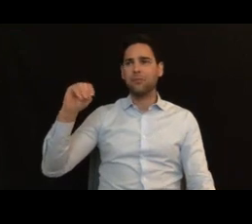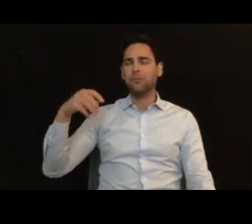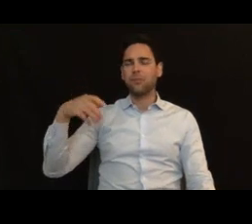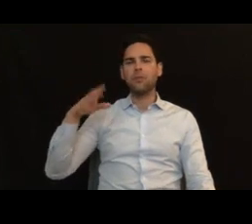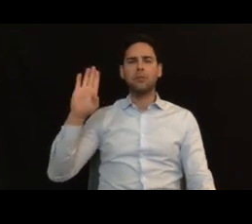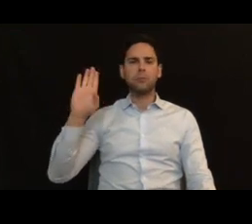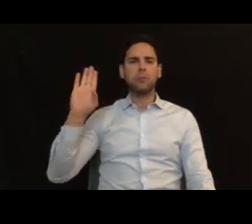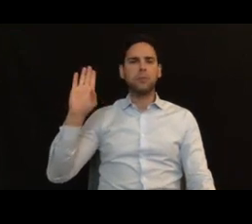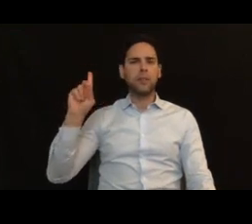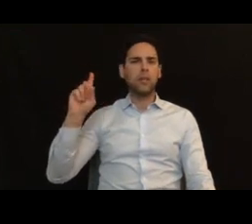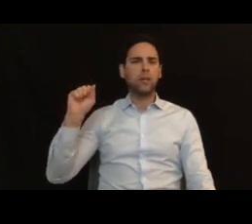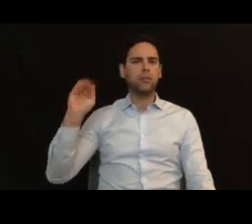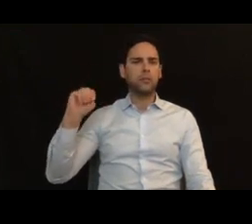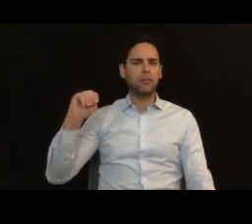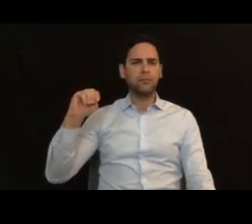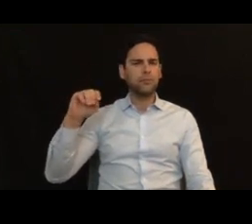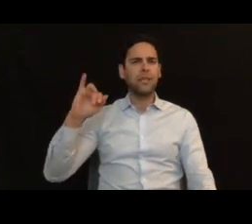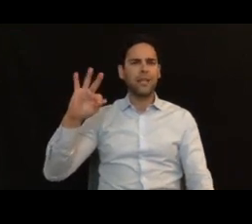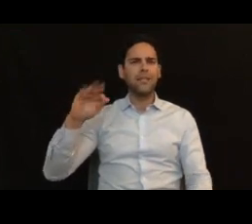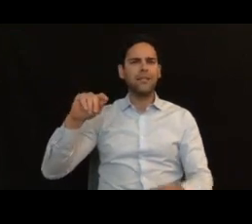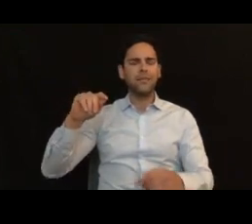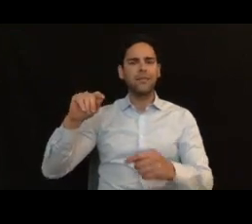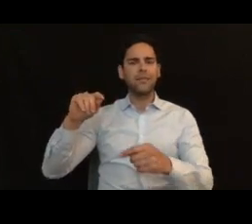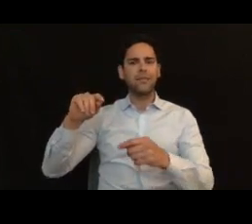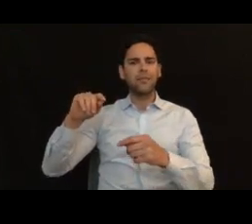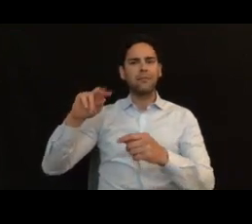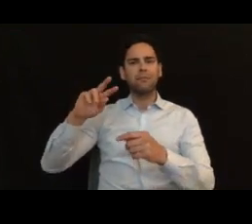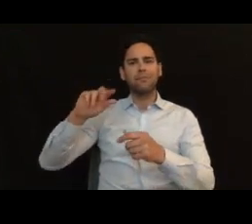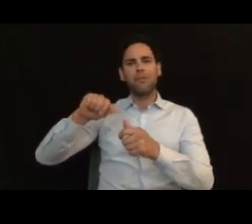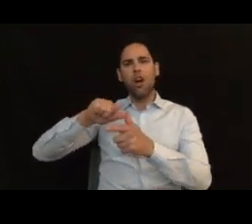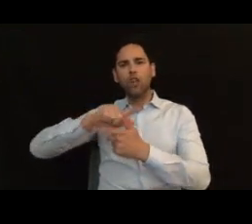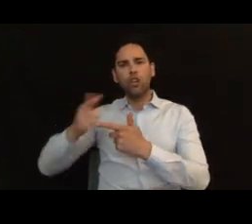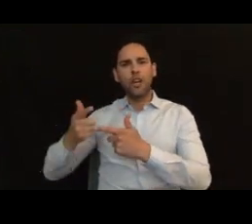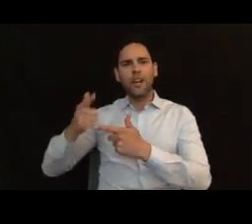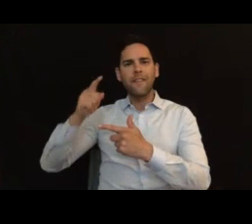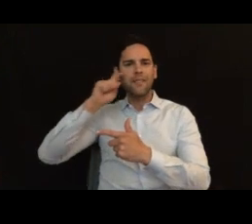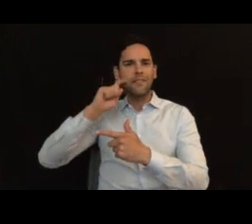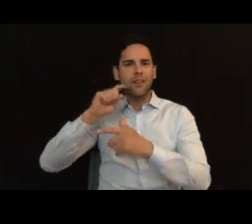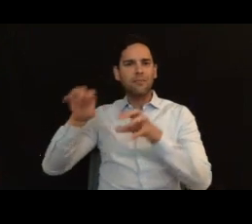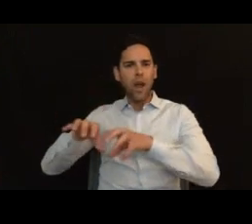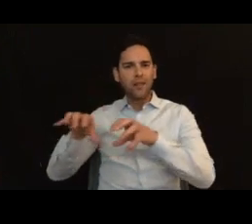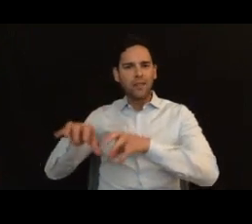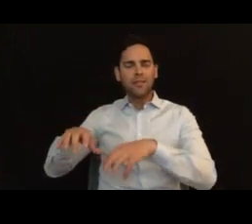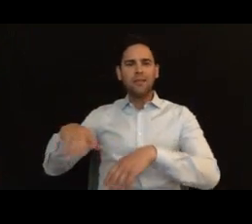like alternative sex practices. It's bondage, discipline, sadism, masochism.